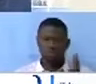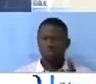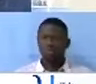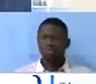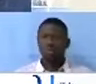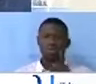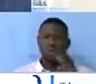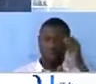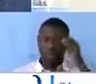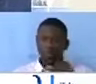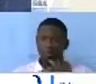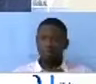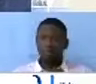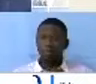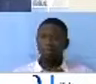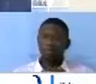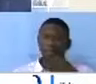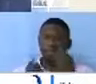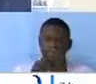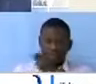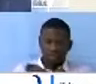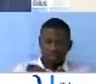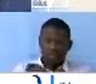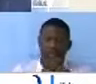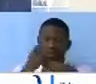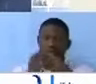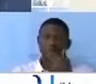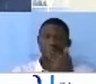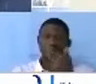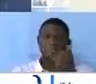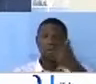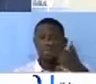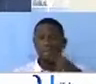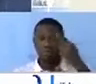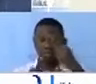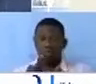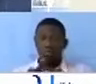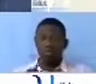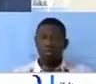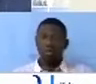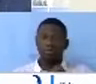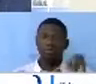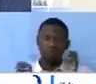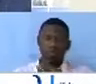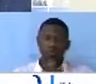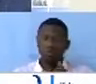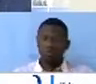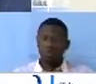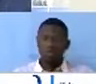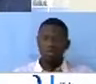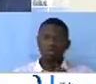Remember, I have been detained for 18 months. I have nothing to fear or avoid anybody.